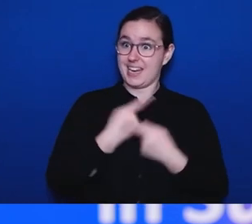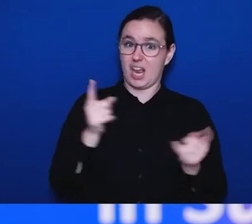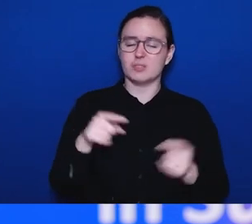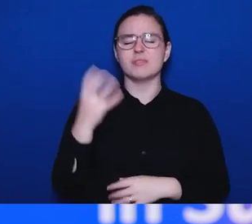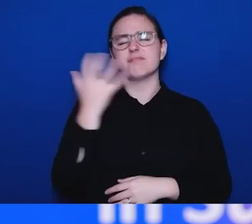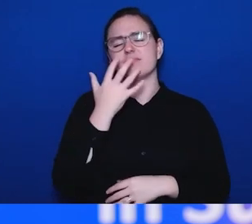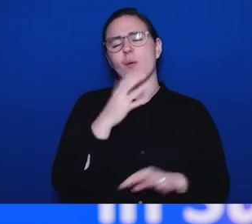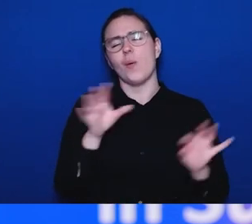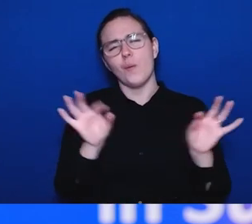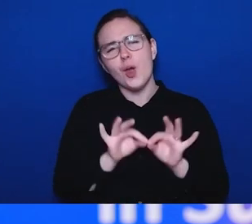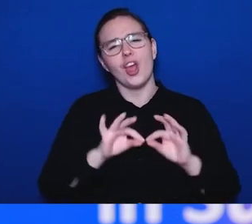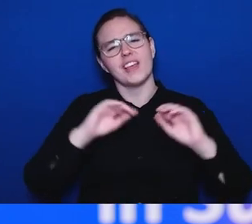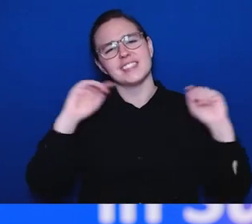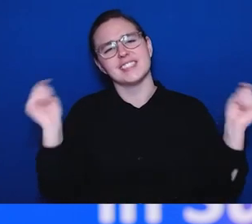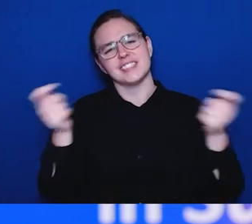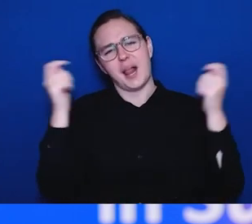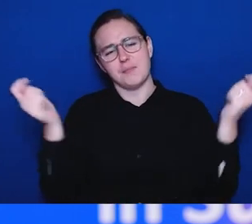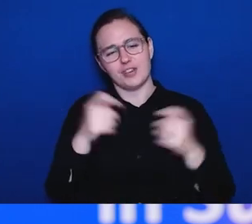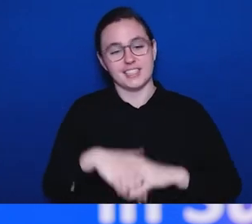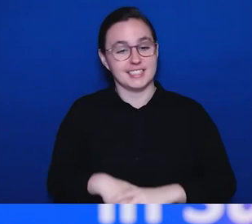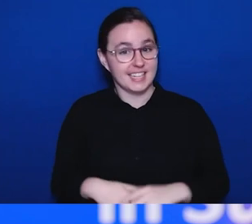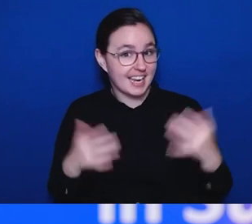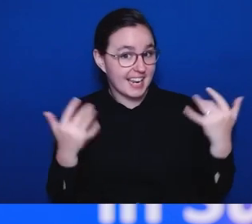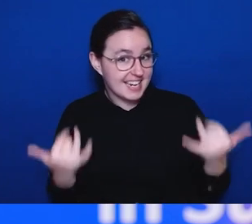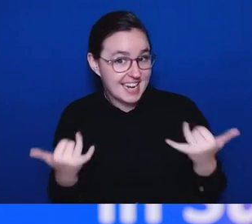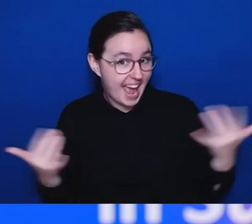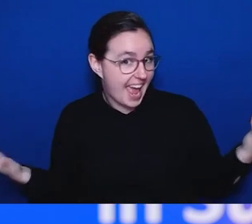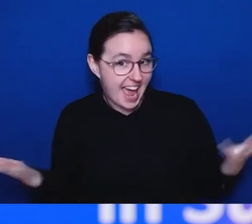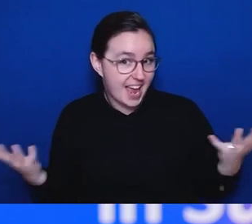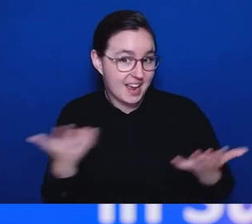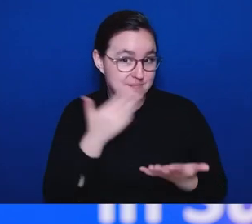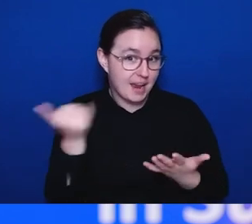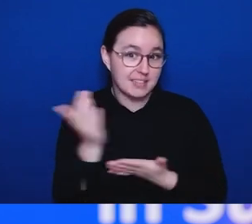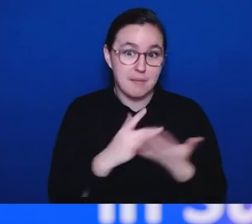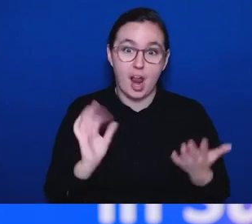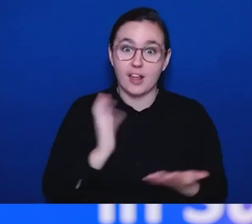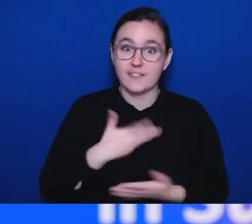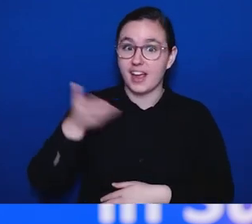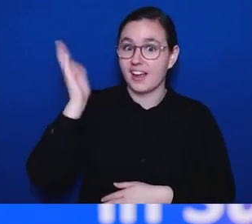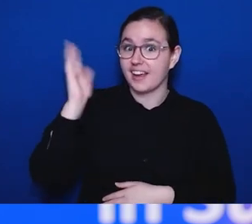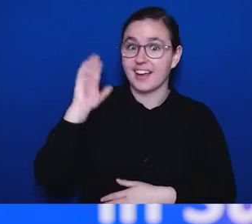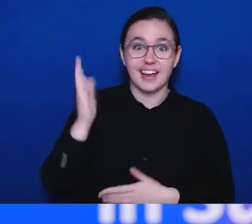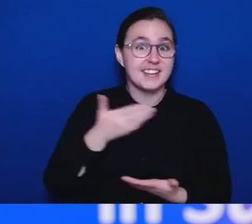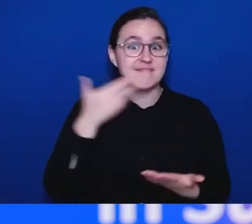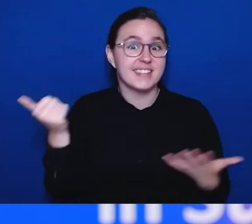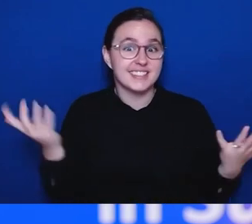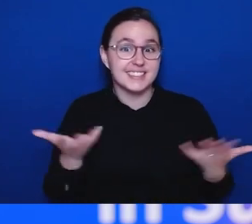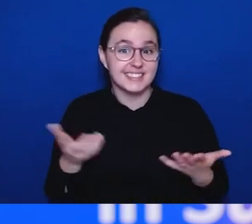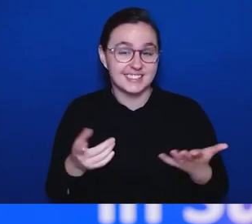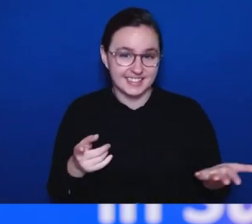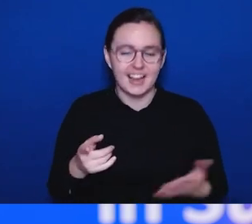better future. But today is a day of real celebration. I want to thank you all for coming. And now we're at the most exciting